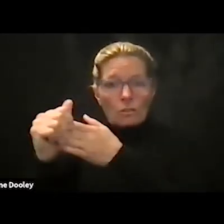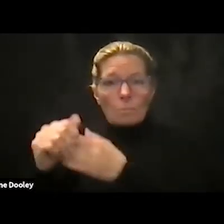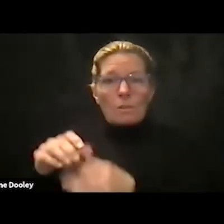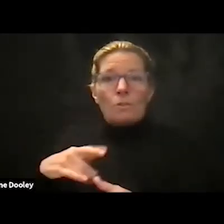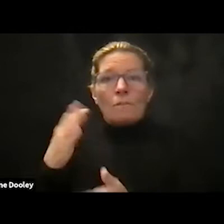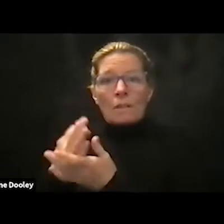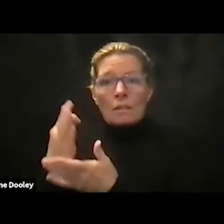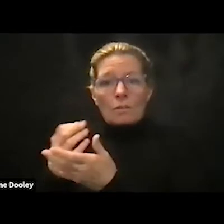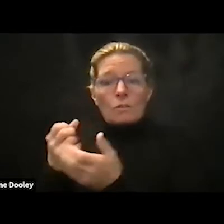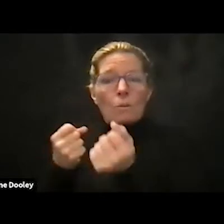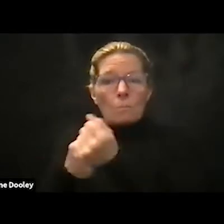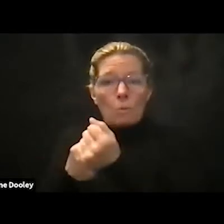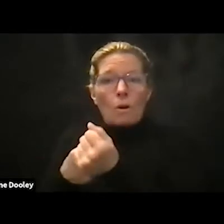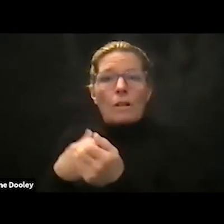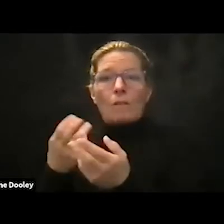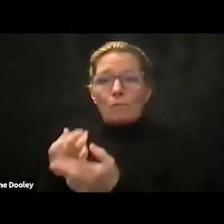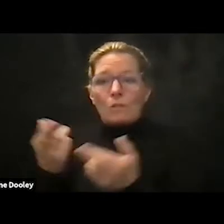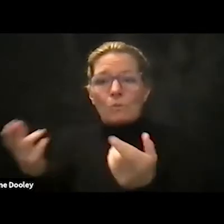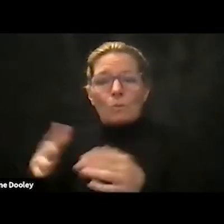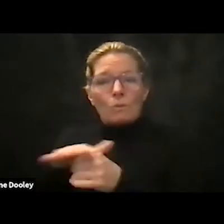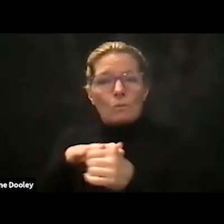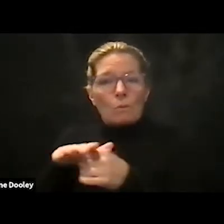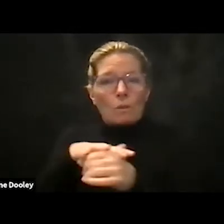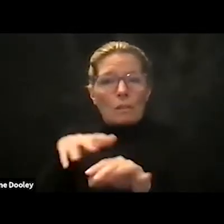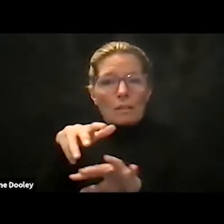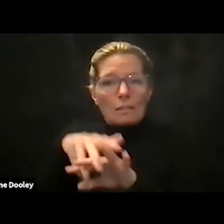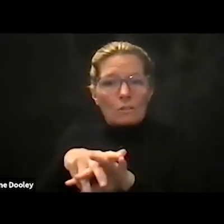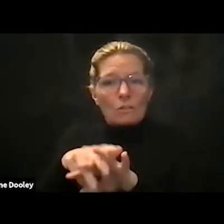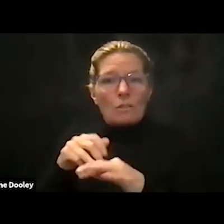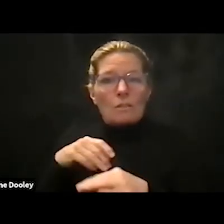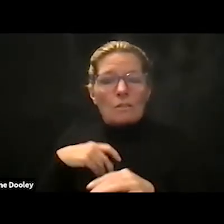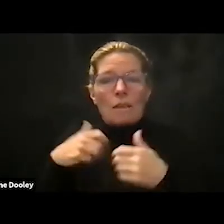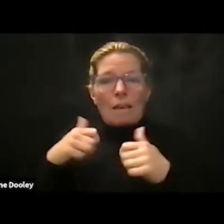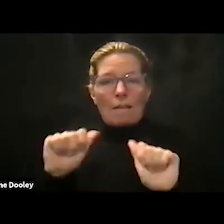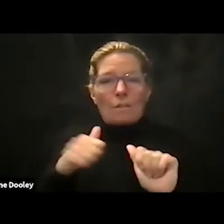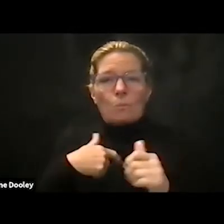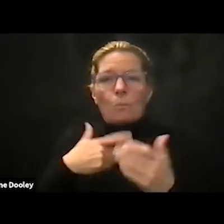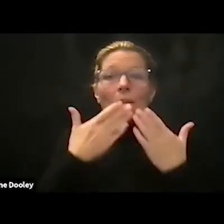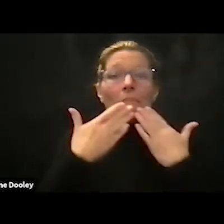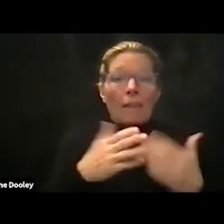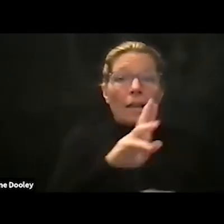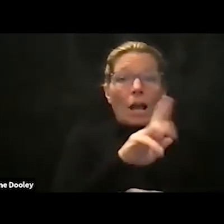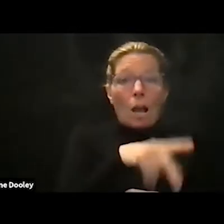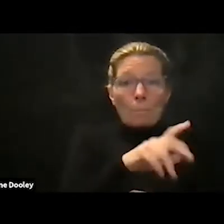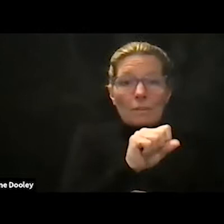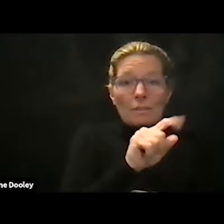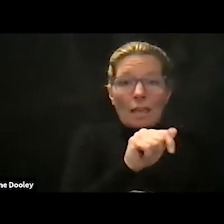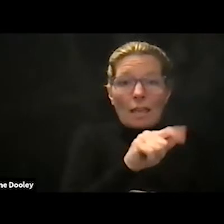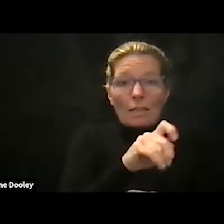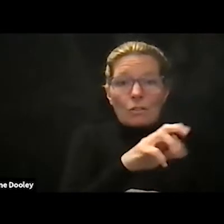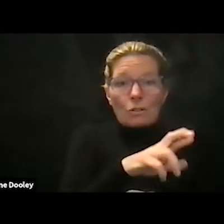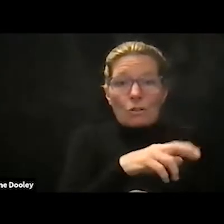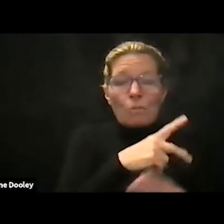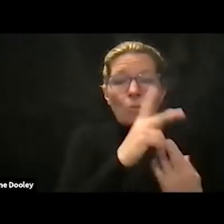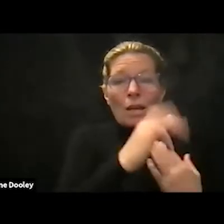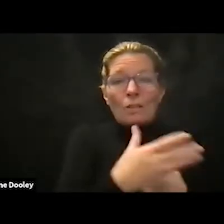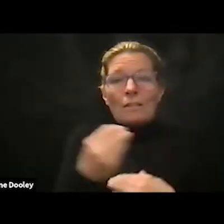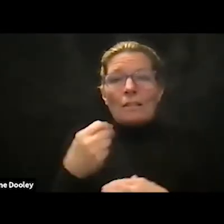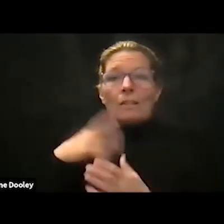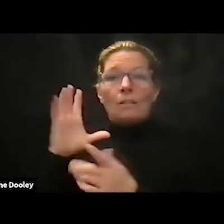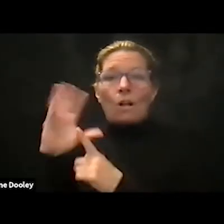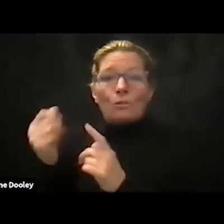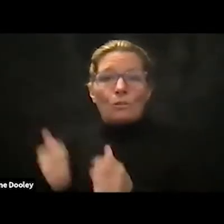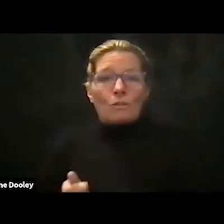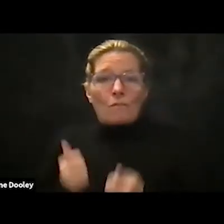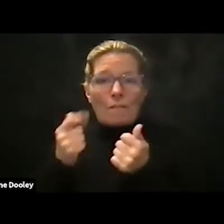resource local Indigenous efforts, and want to thank Upstander Project and Cultural Survival for helping us with this language.